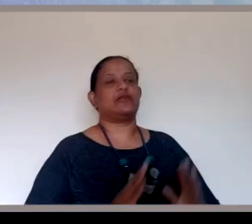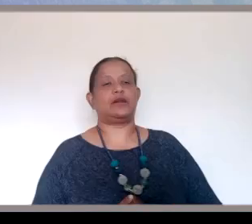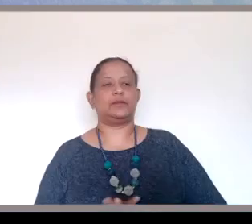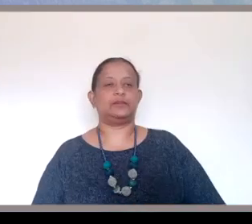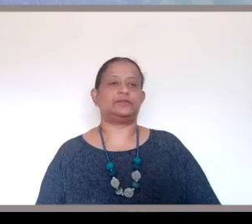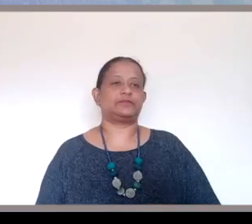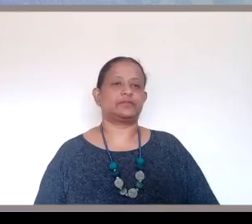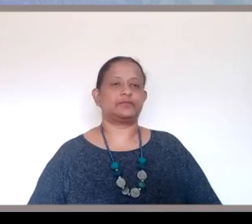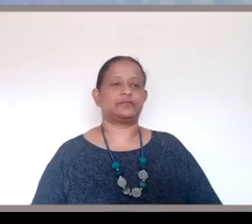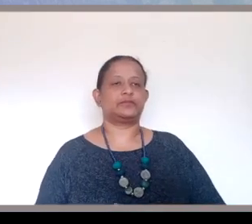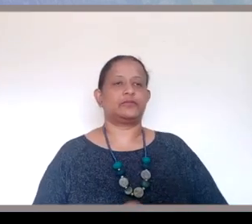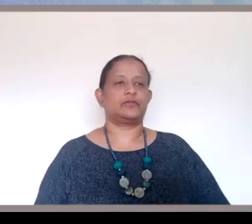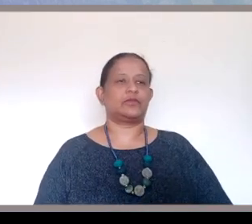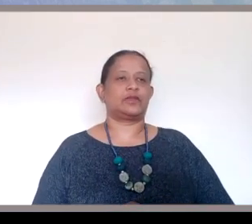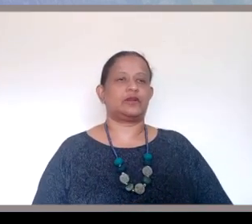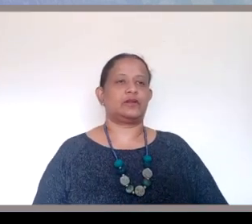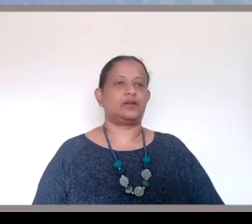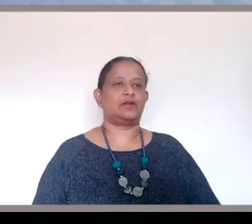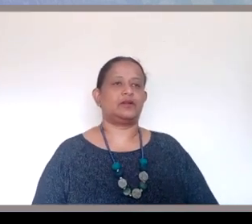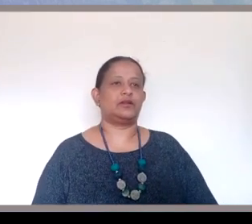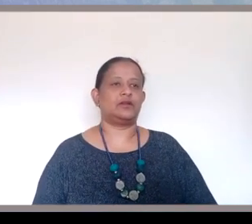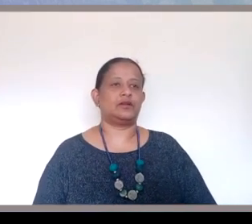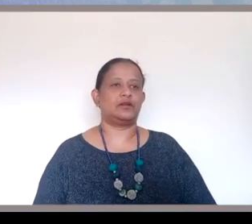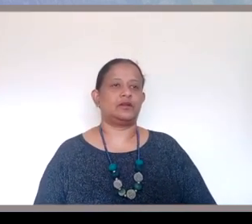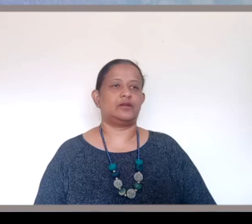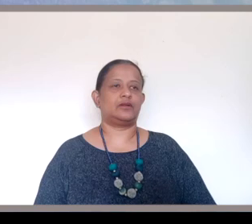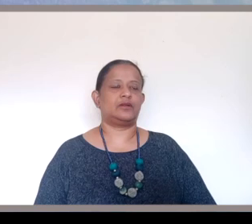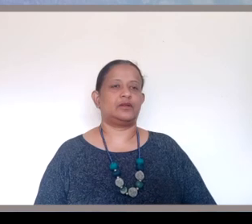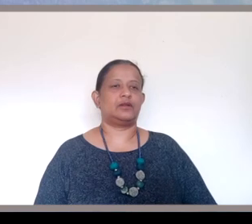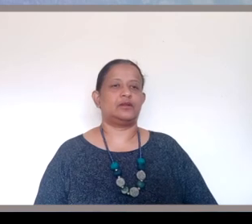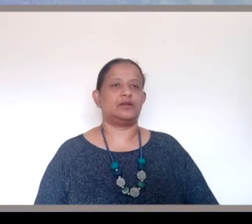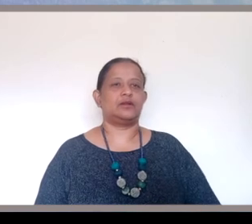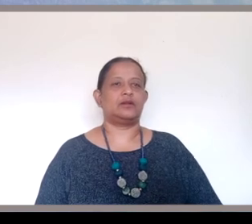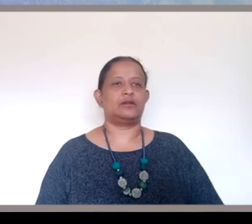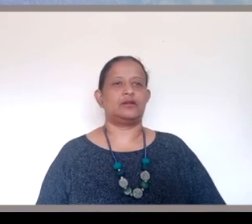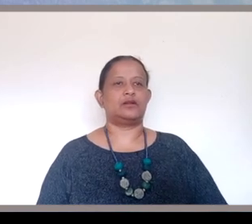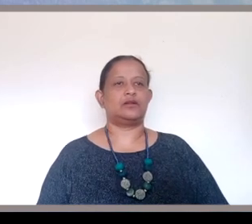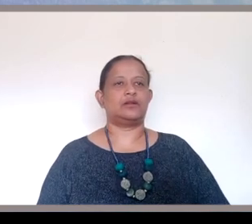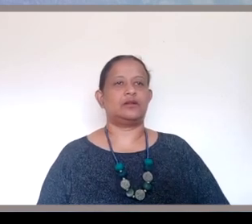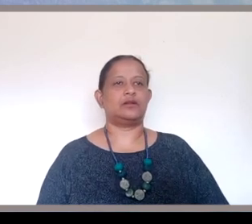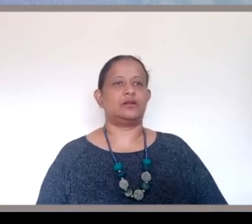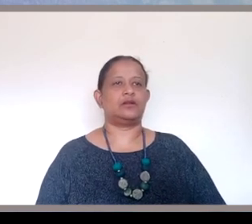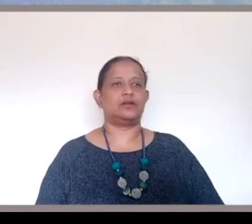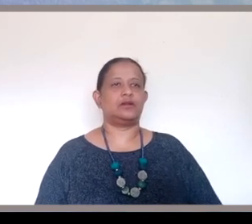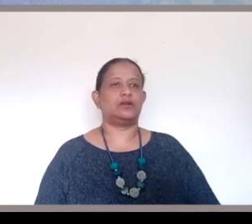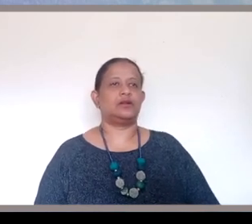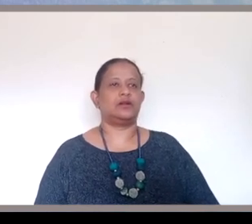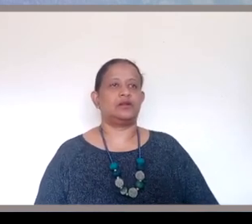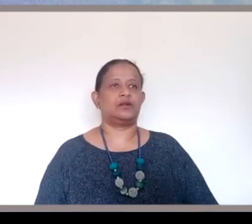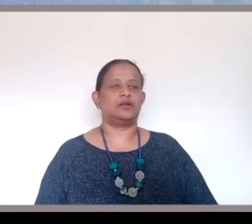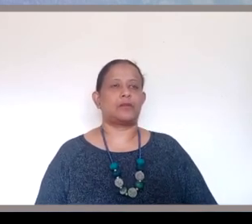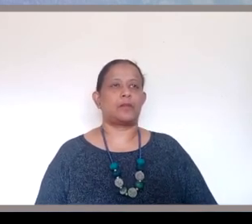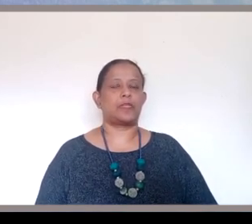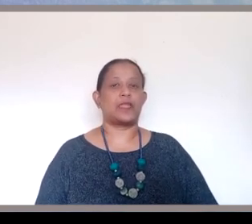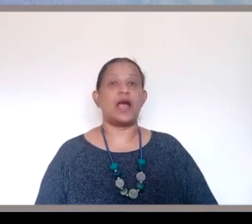It is to do something wrong than to do something right. You're never tempted unless it